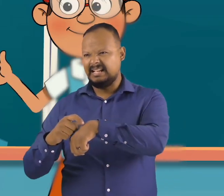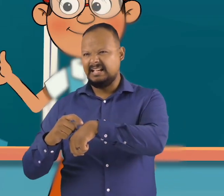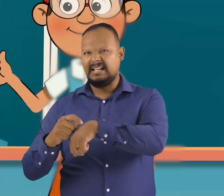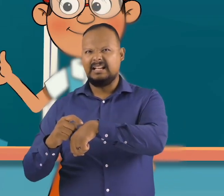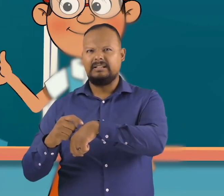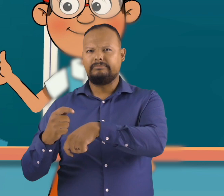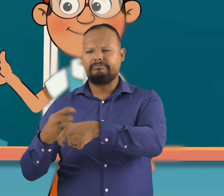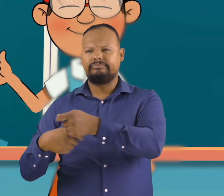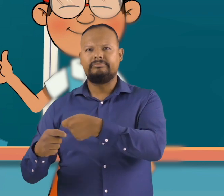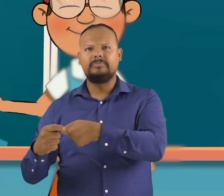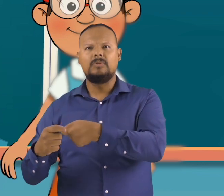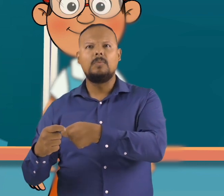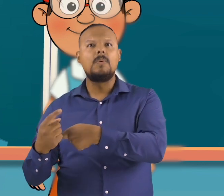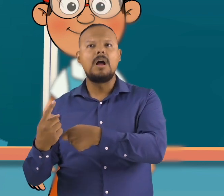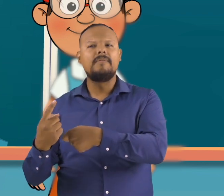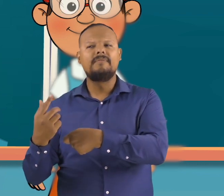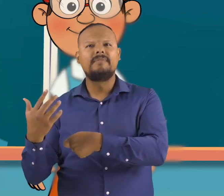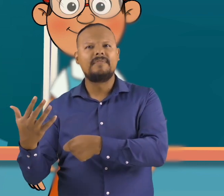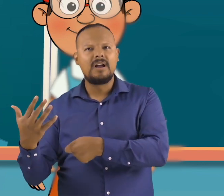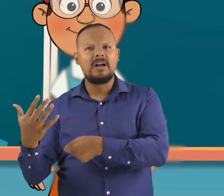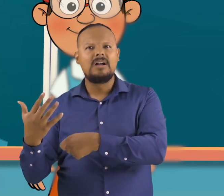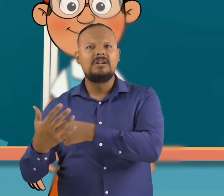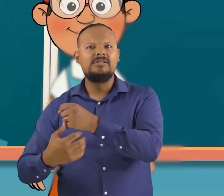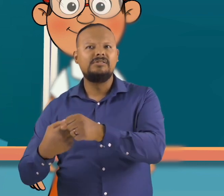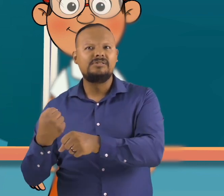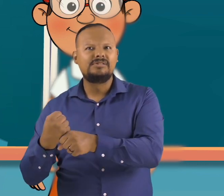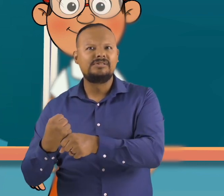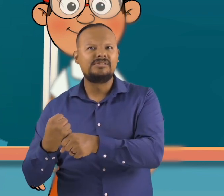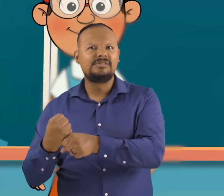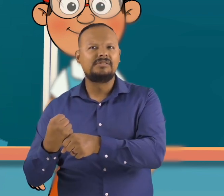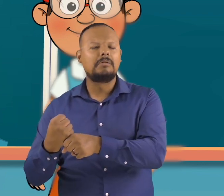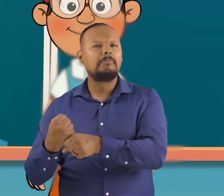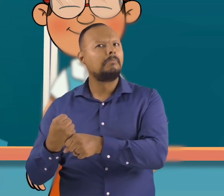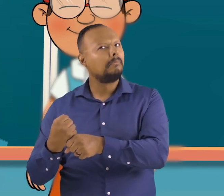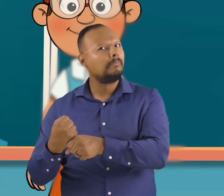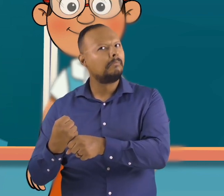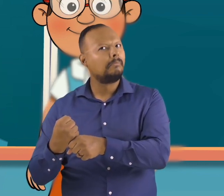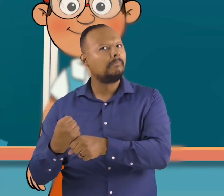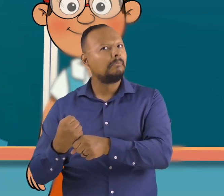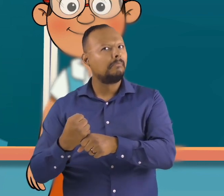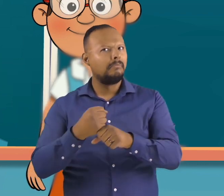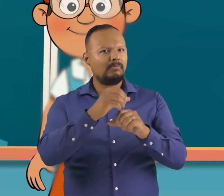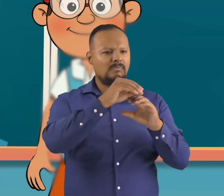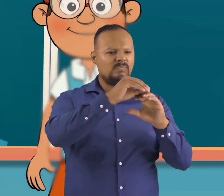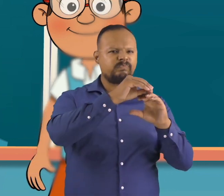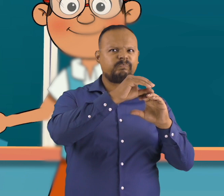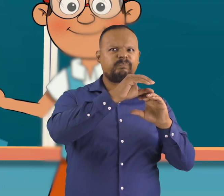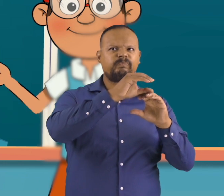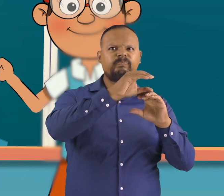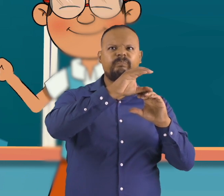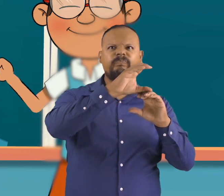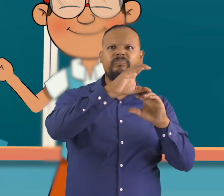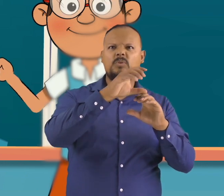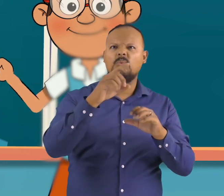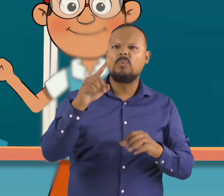figure it out. So, after 5 years, Frankie will earn